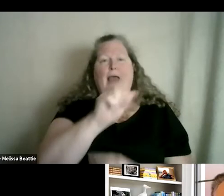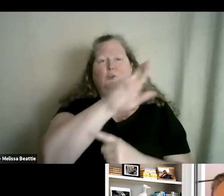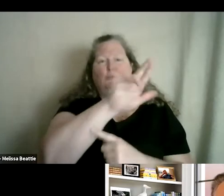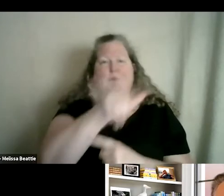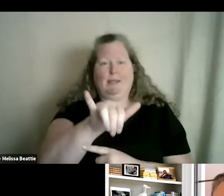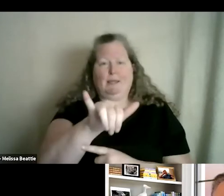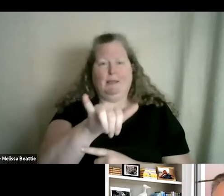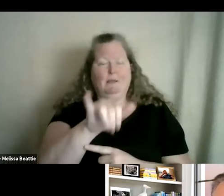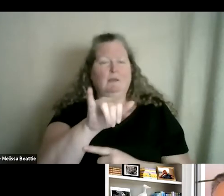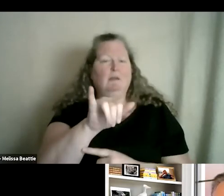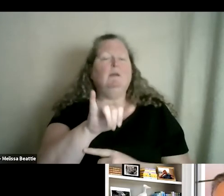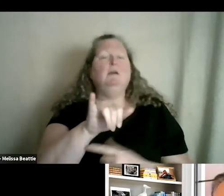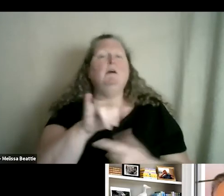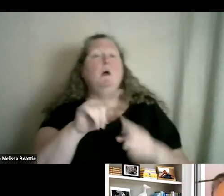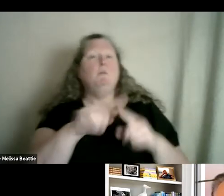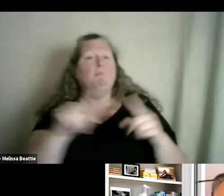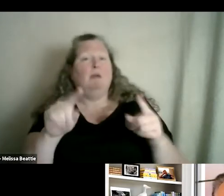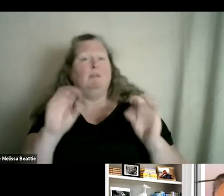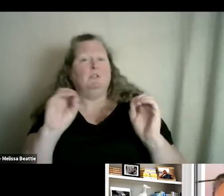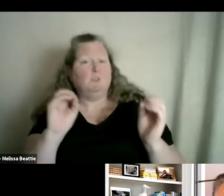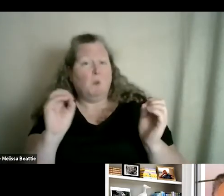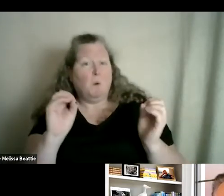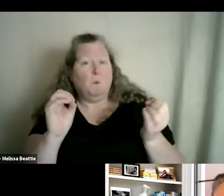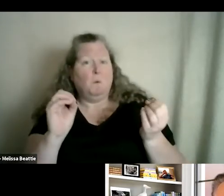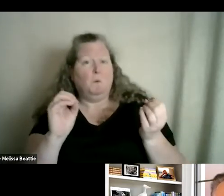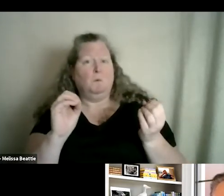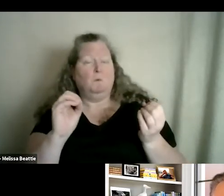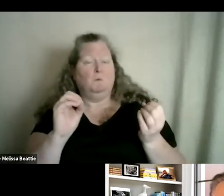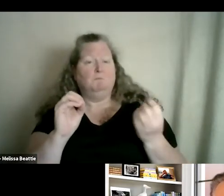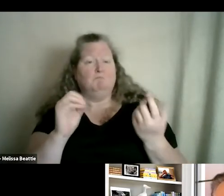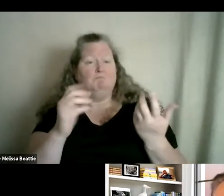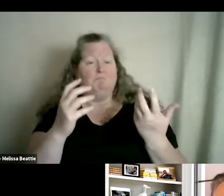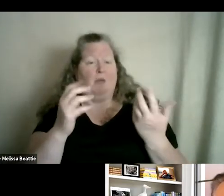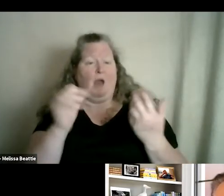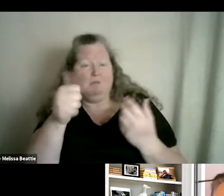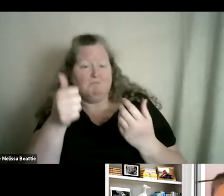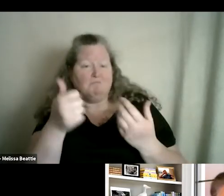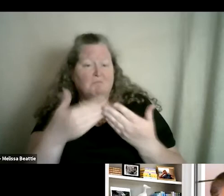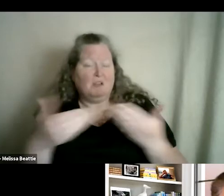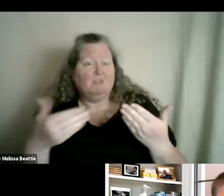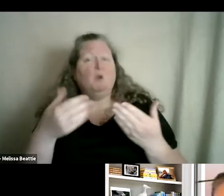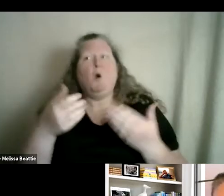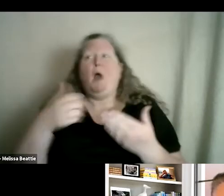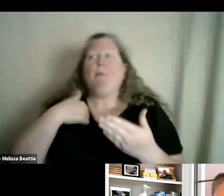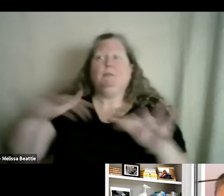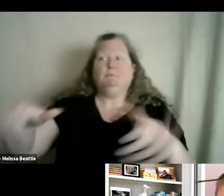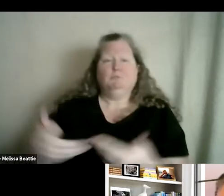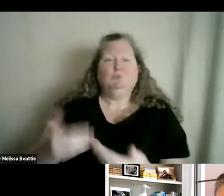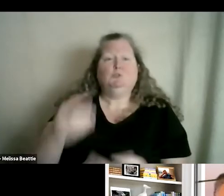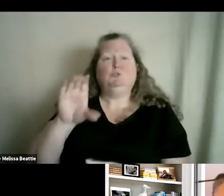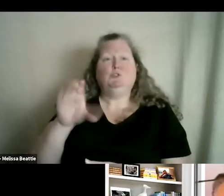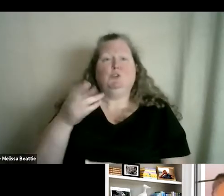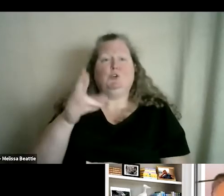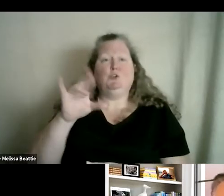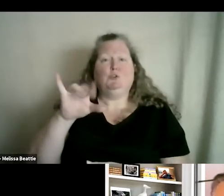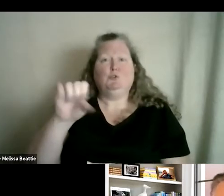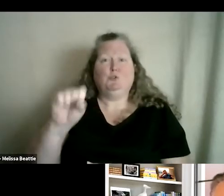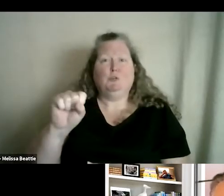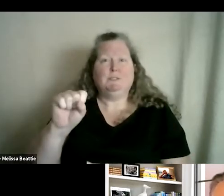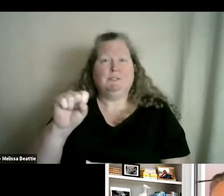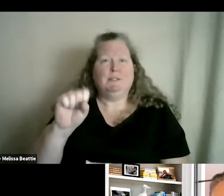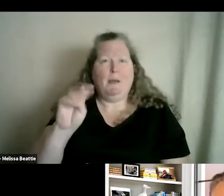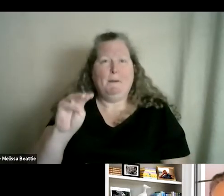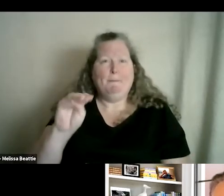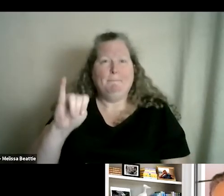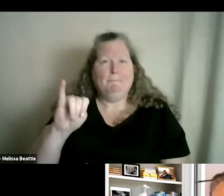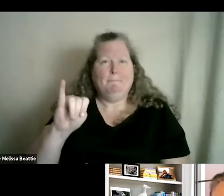tonight. And with that, I'm super excited to introduce our first guest of the night, Mr. Chris Moschovitis. I want to just kind of give a little bio